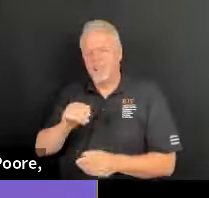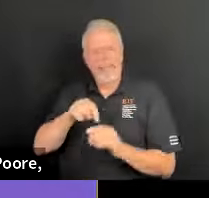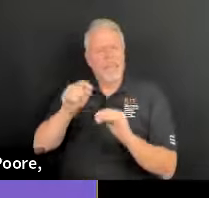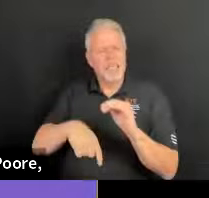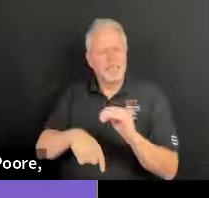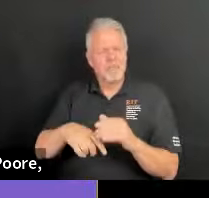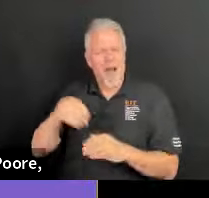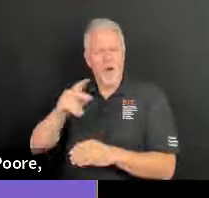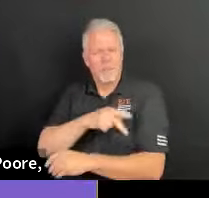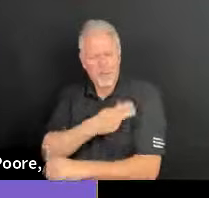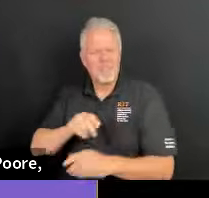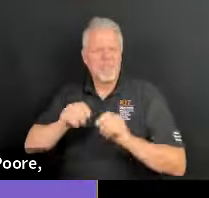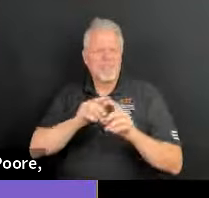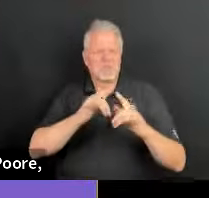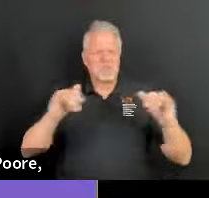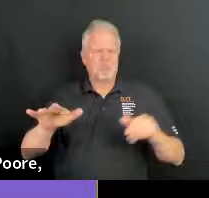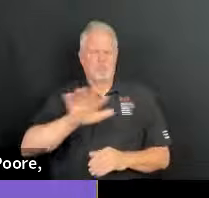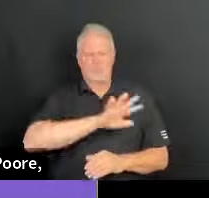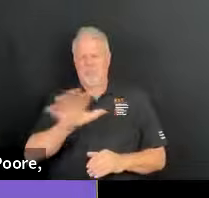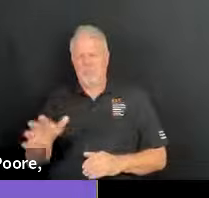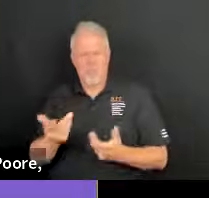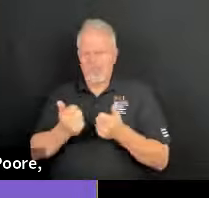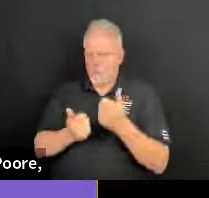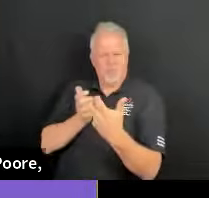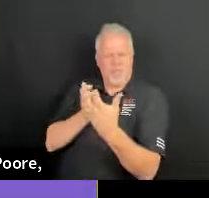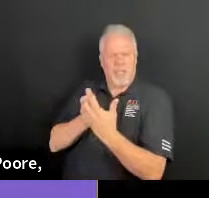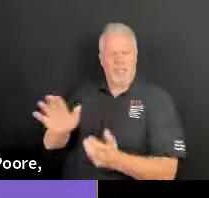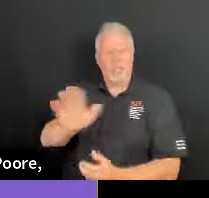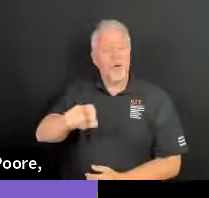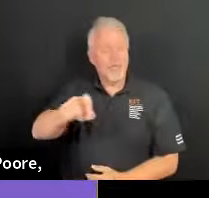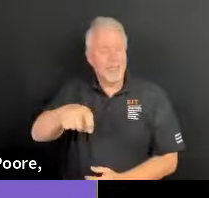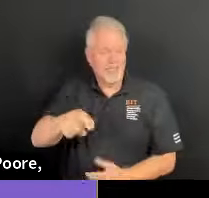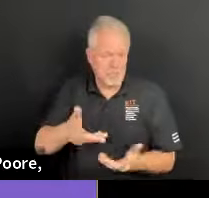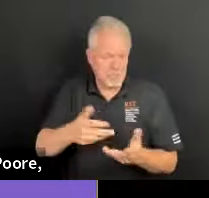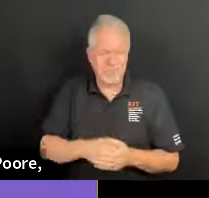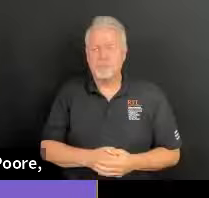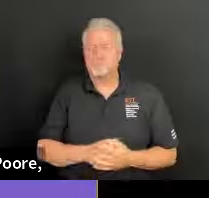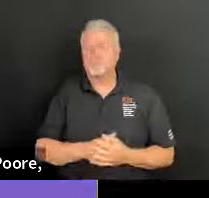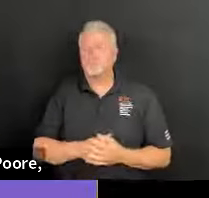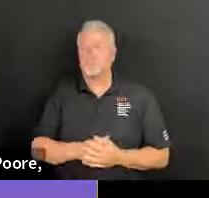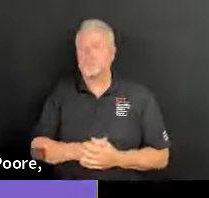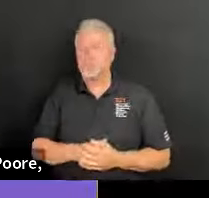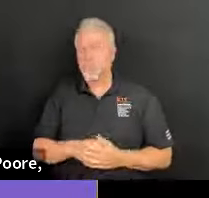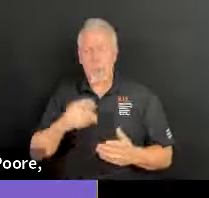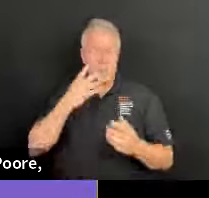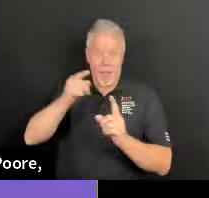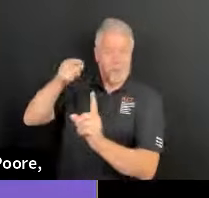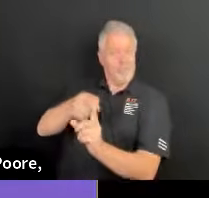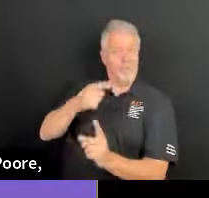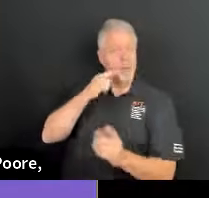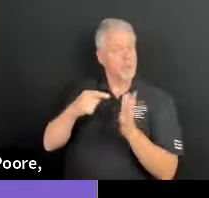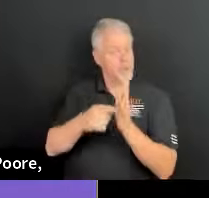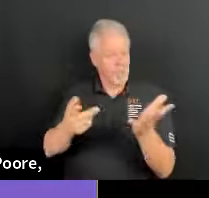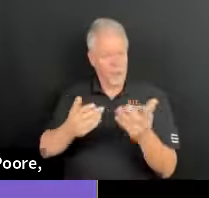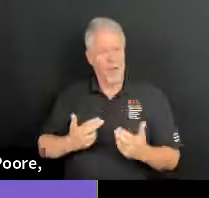possibly joining an outpatient treatment program, something more intense that would be used and would match that individual's specific needs